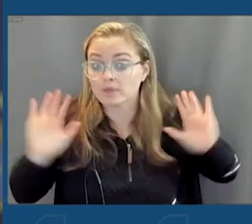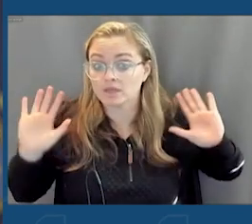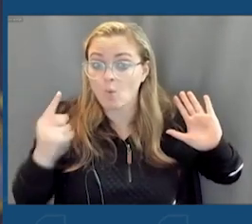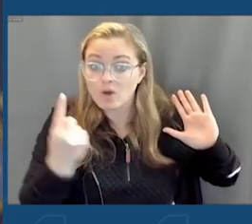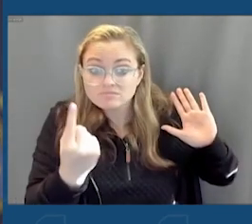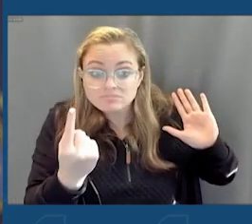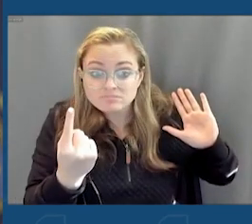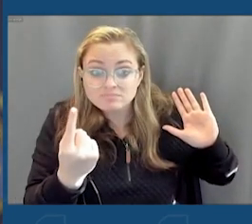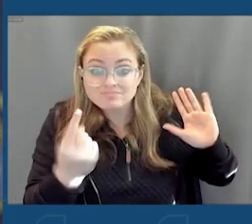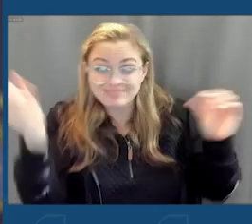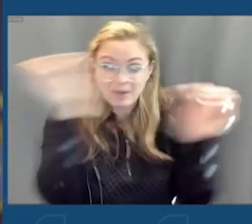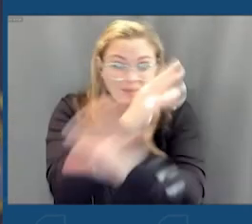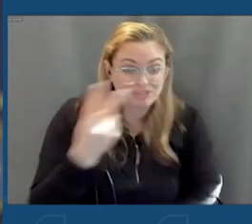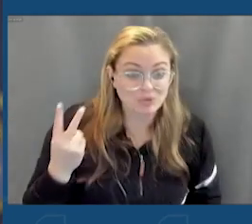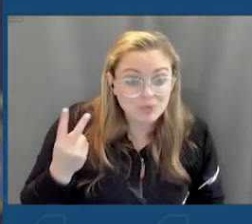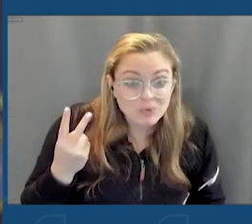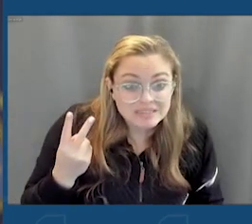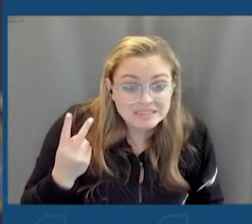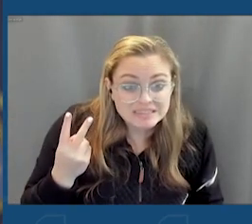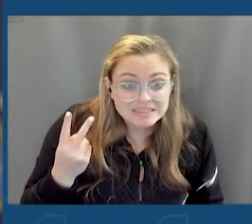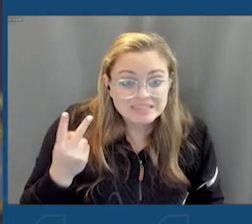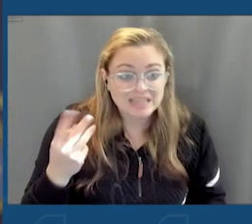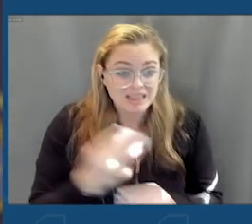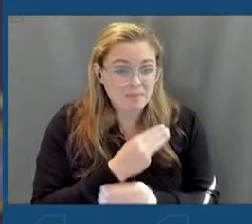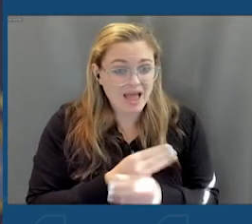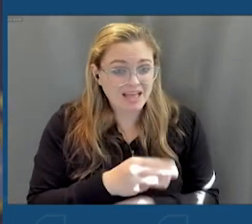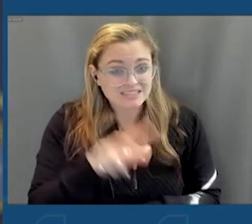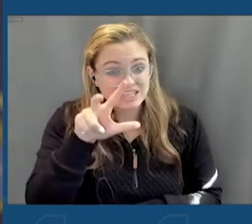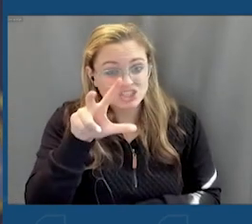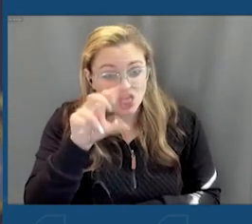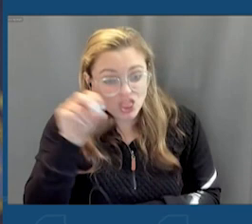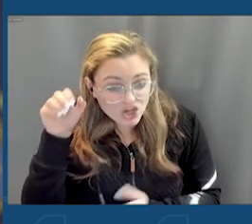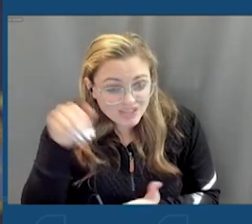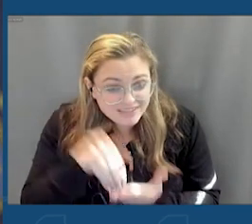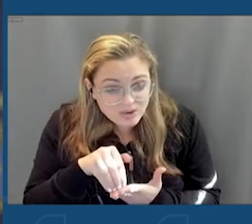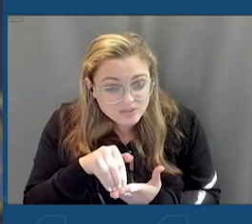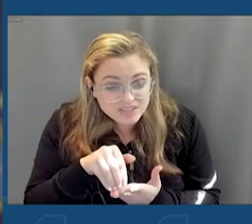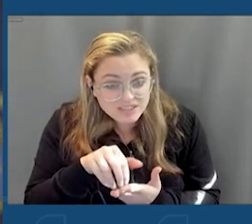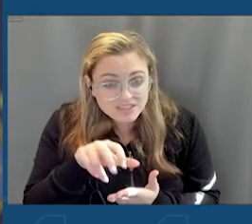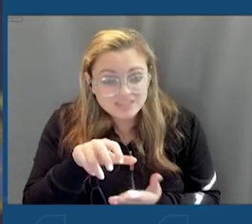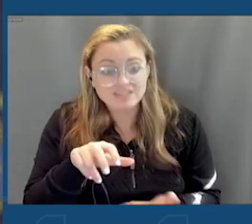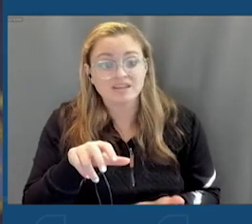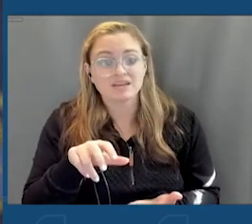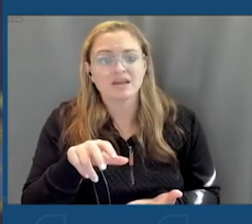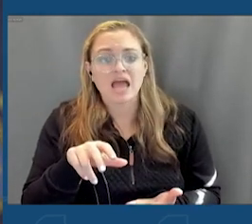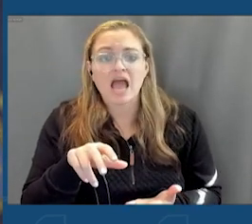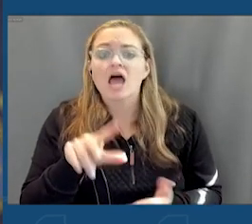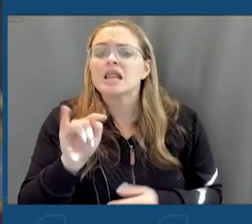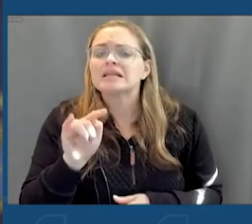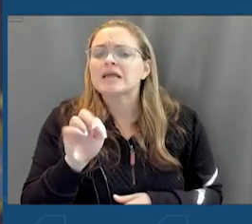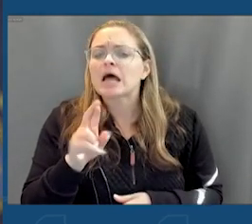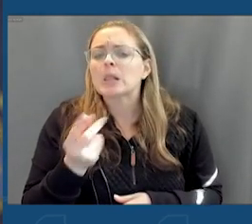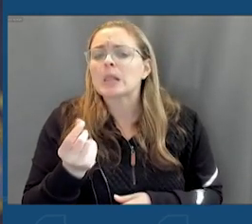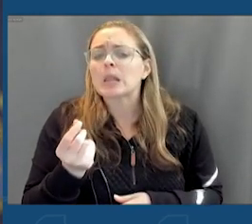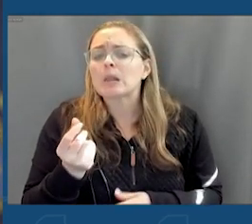Imagine two. Well, I'm doing the math real quick. That's $30,000. And a toddler is a little bit cheaper,